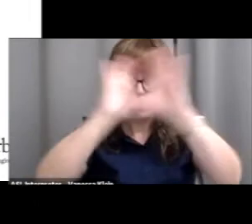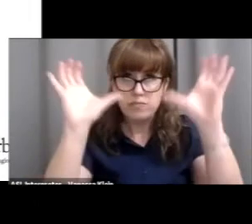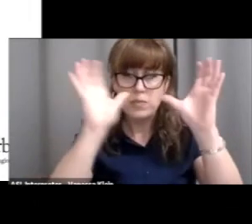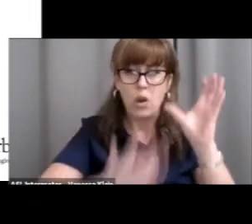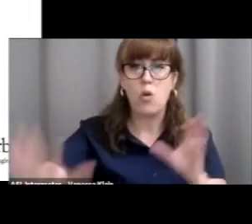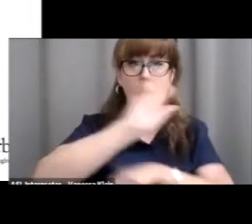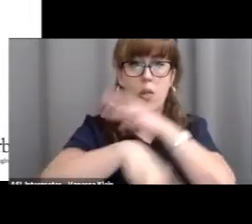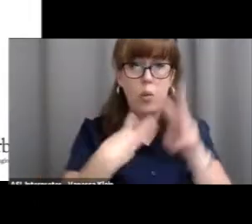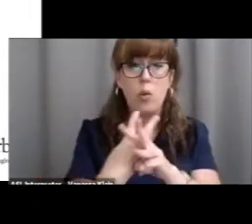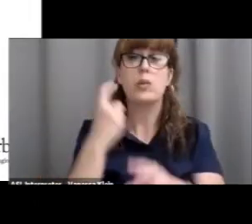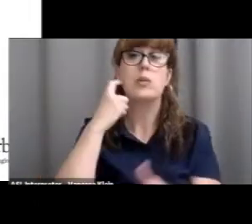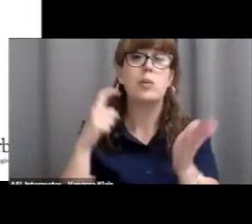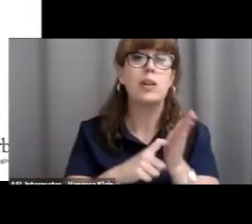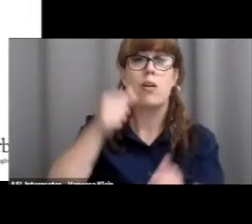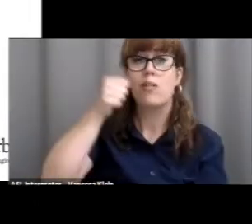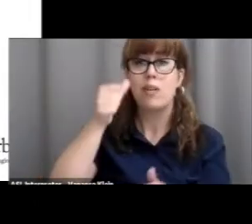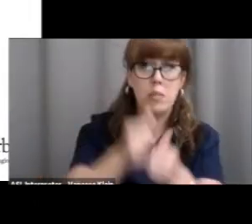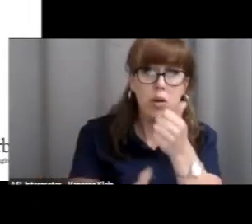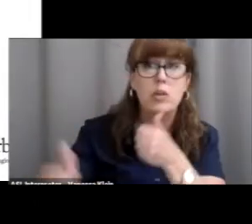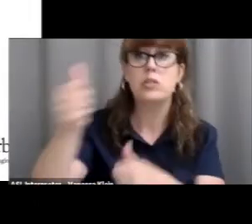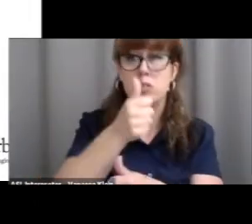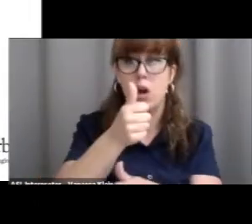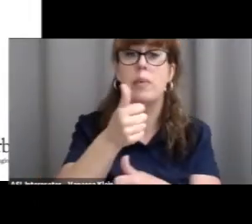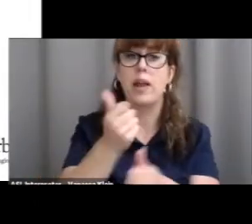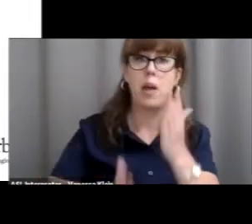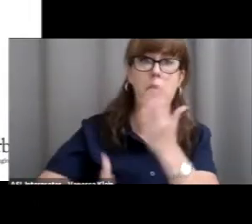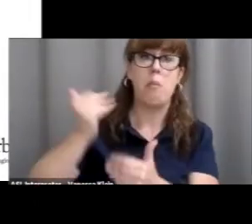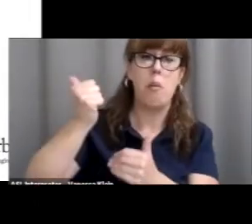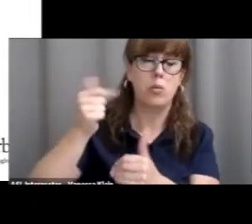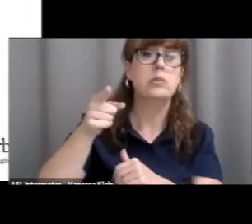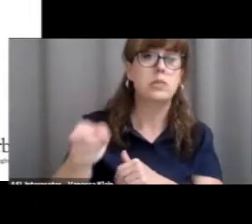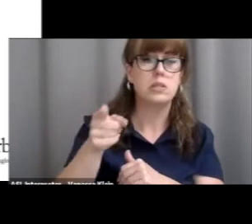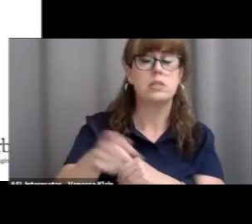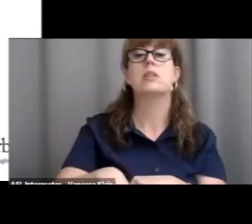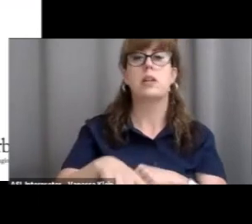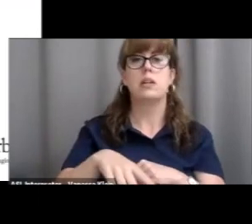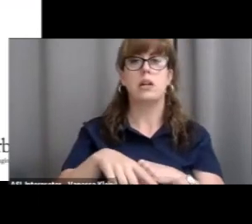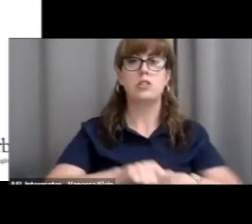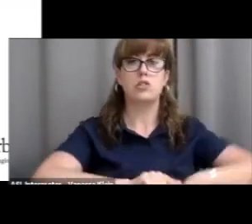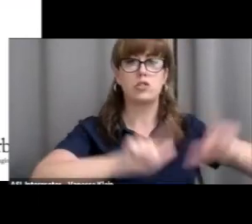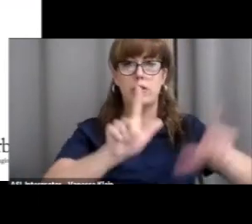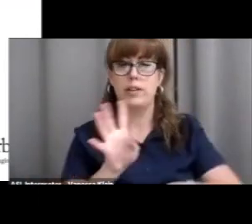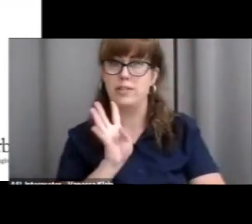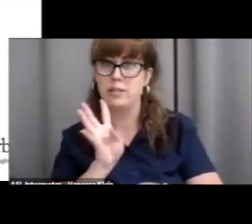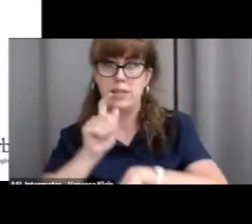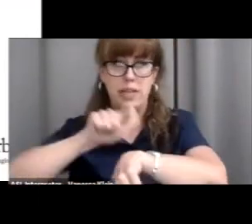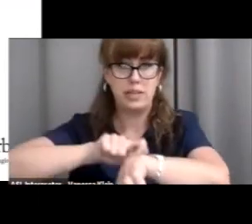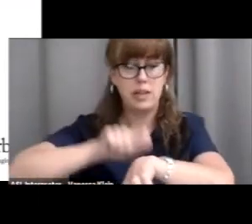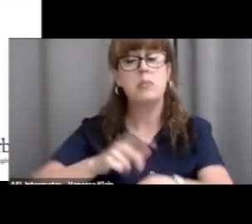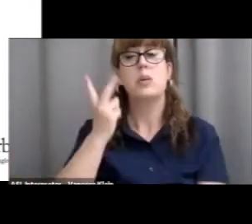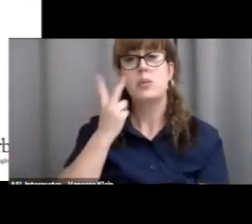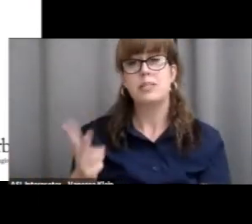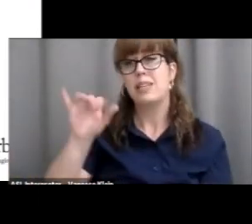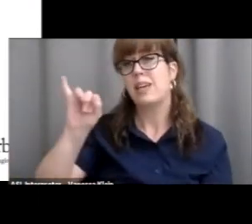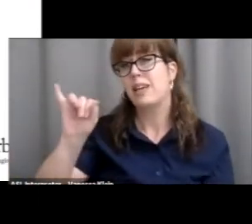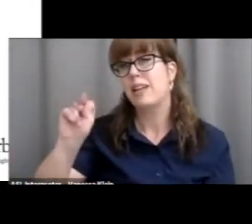When we look at that through a global lens, we see that female characters dominate screen and speaking time. So if we're looking at the figures